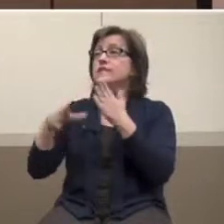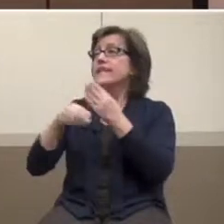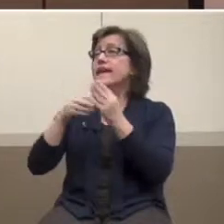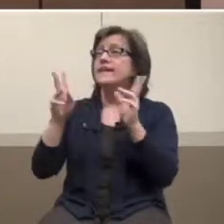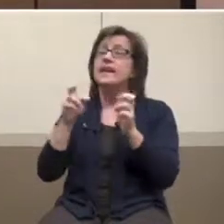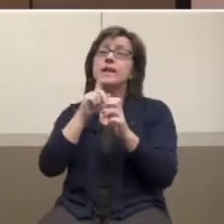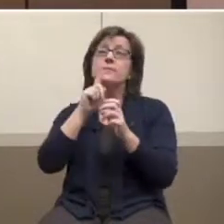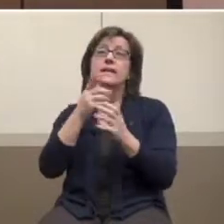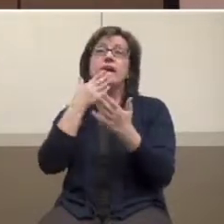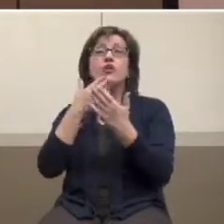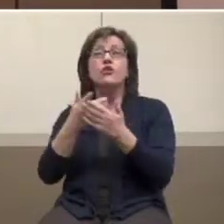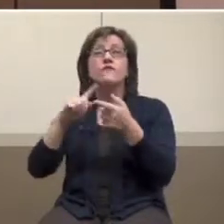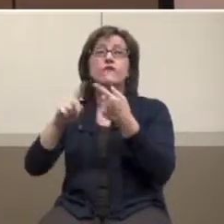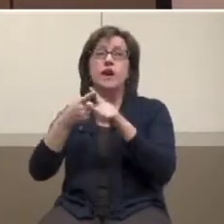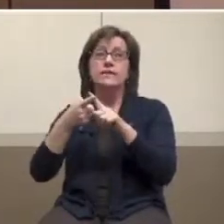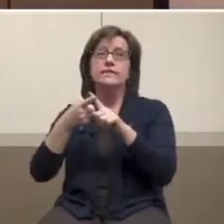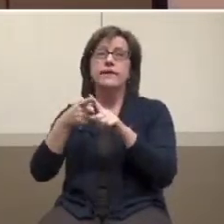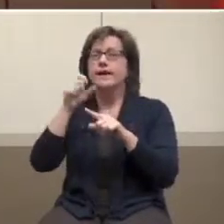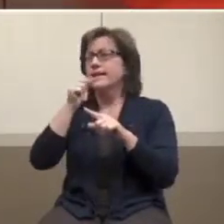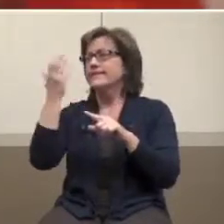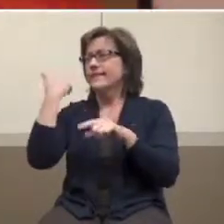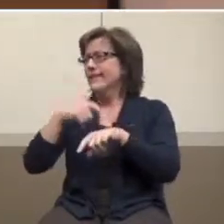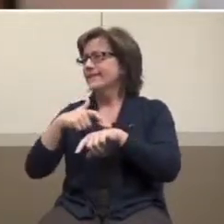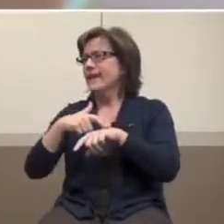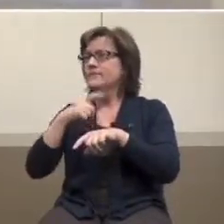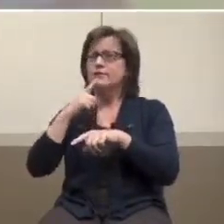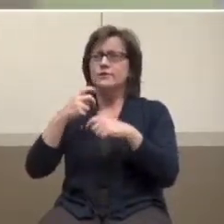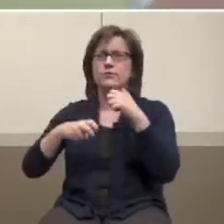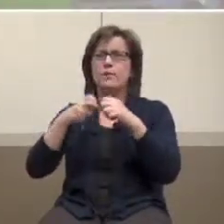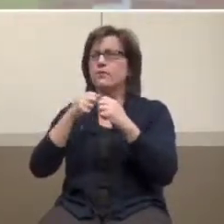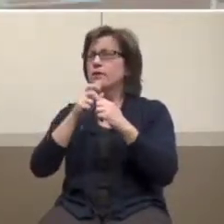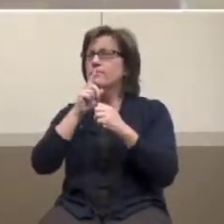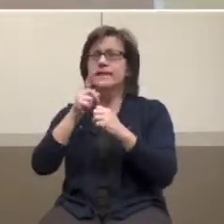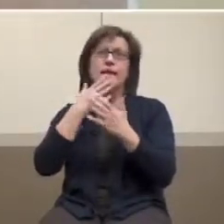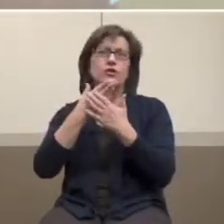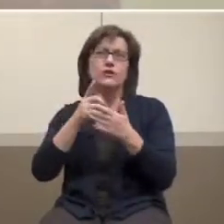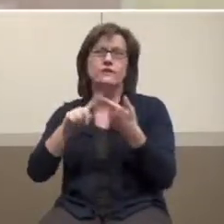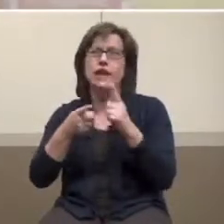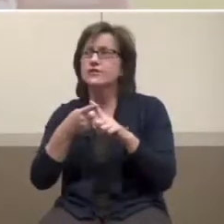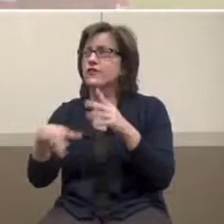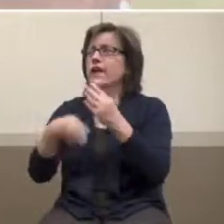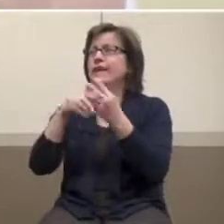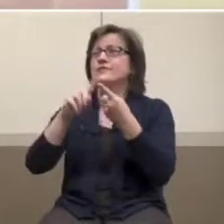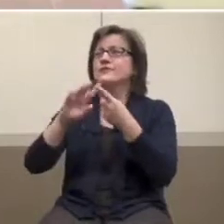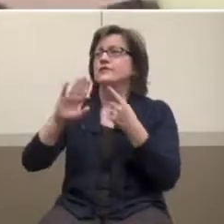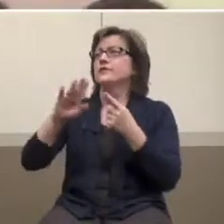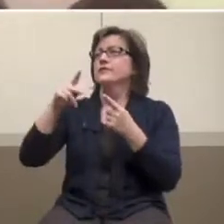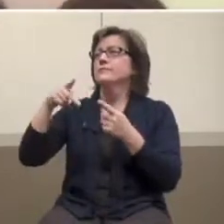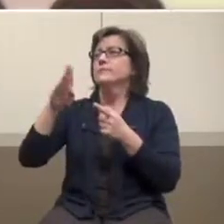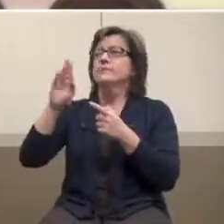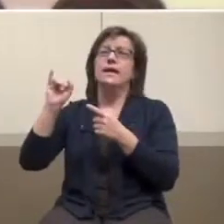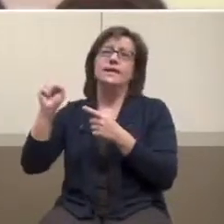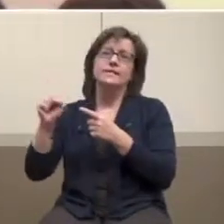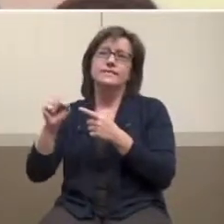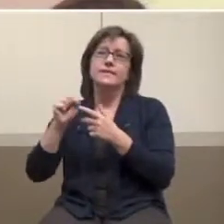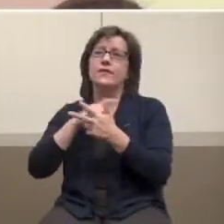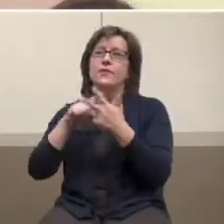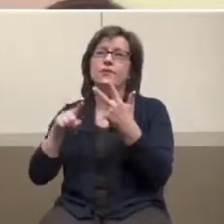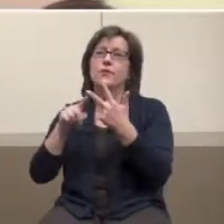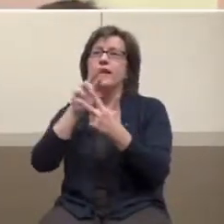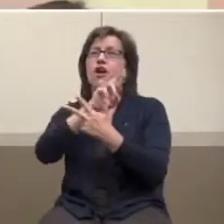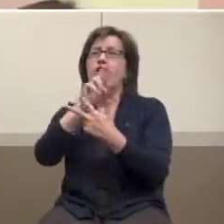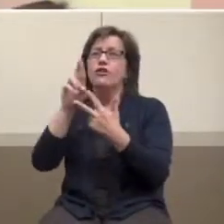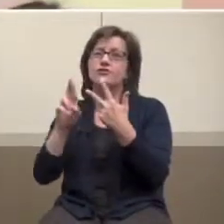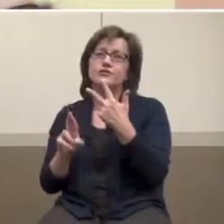must have been having some issues with being good friends, so they added that to kind of their PBIS, their 3 R's there.